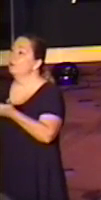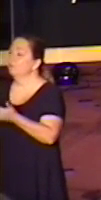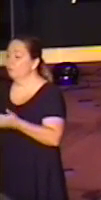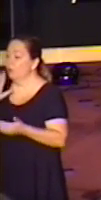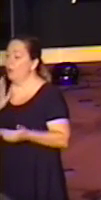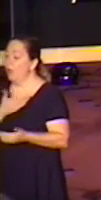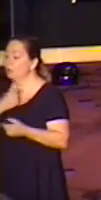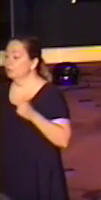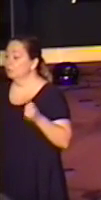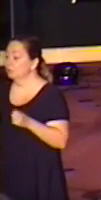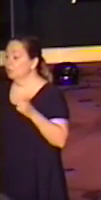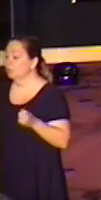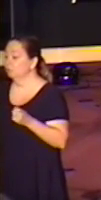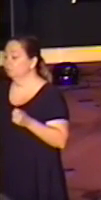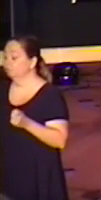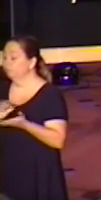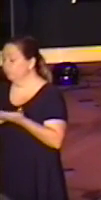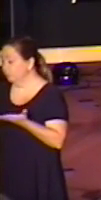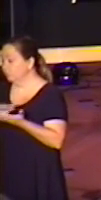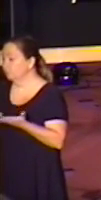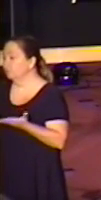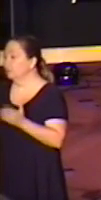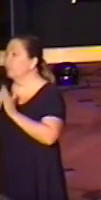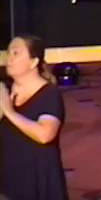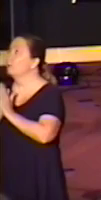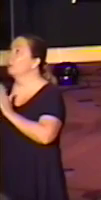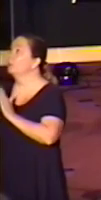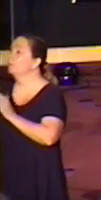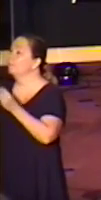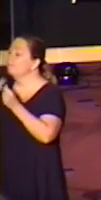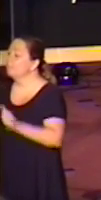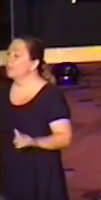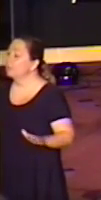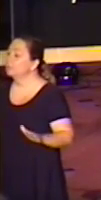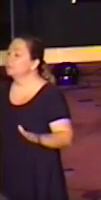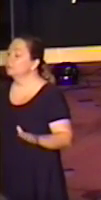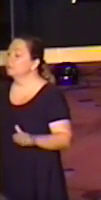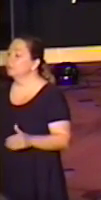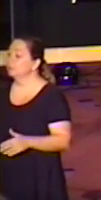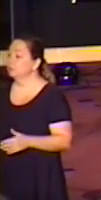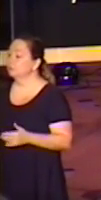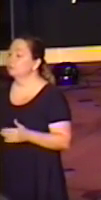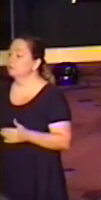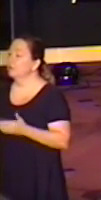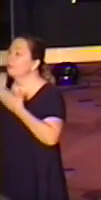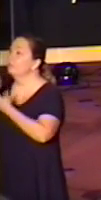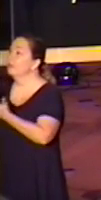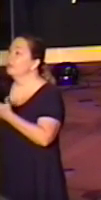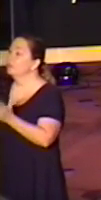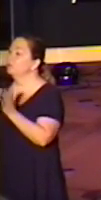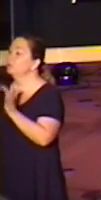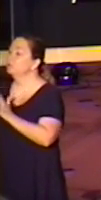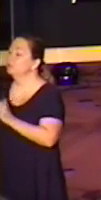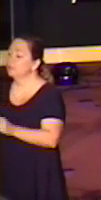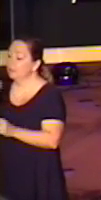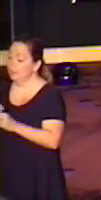of our sins. So I pray, Father, your blessing upon this communion. And we thank you for it in Jesus' name.